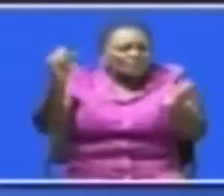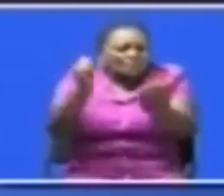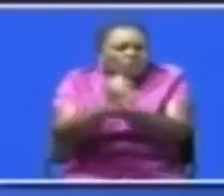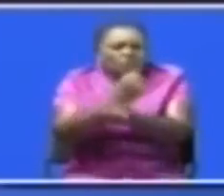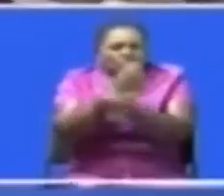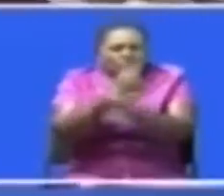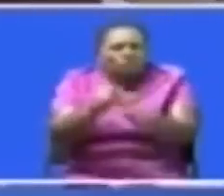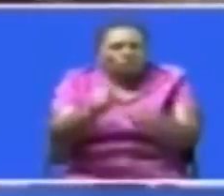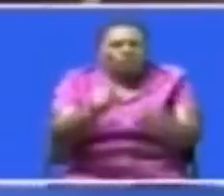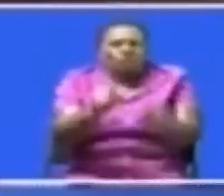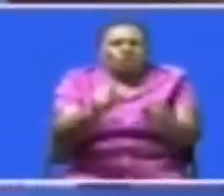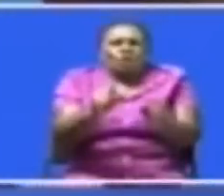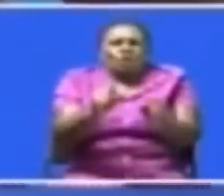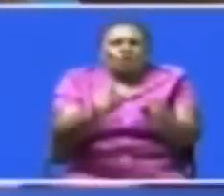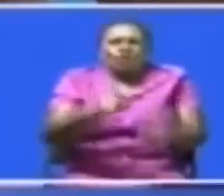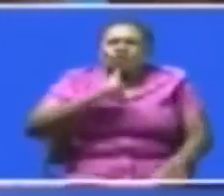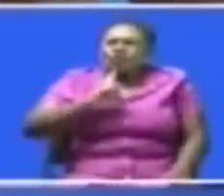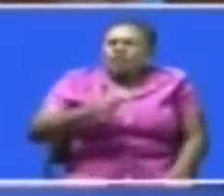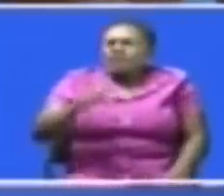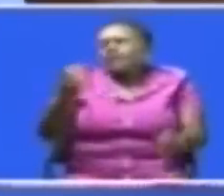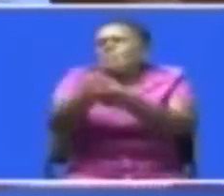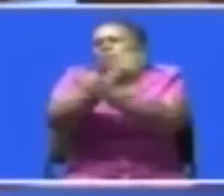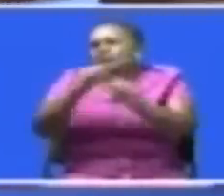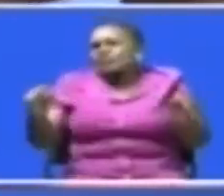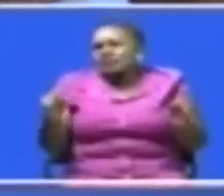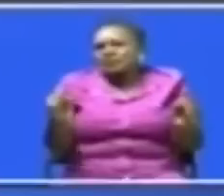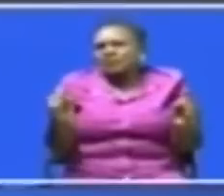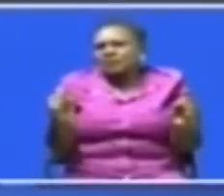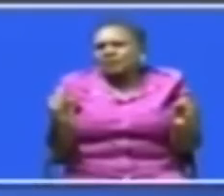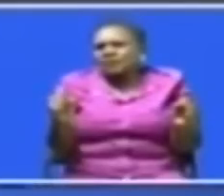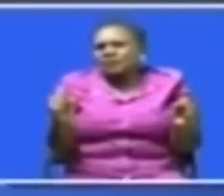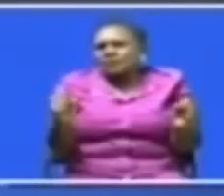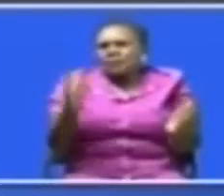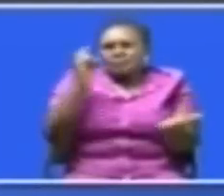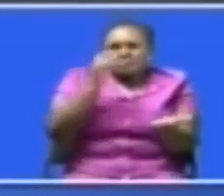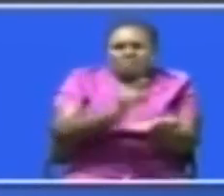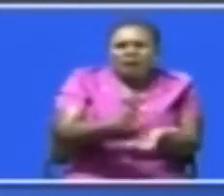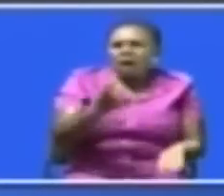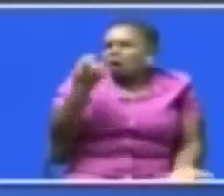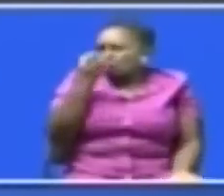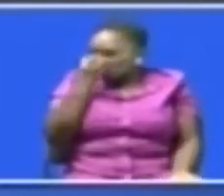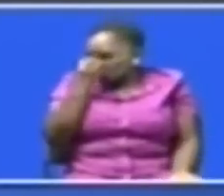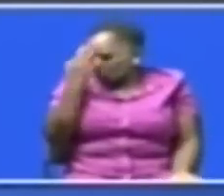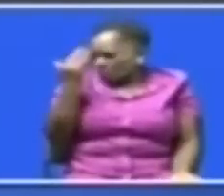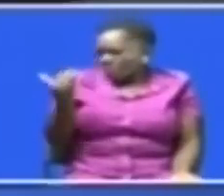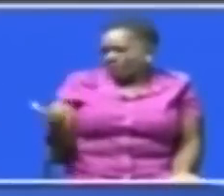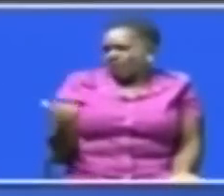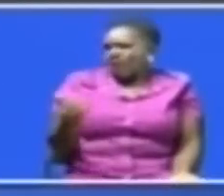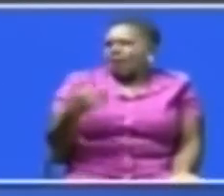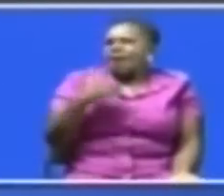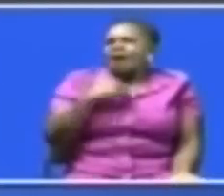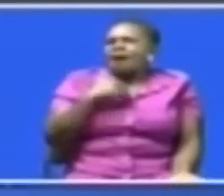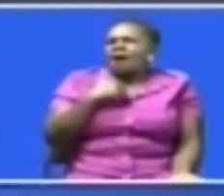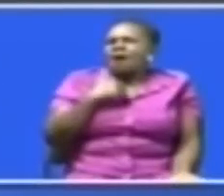have the guts to threaten the President. To be able to dismiss Ruto, because we even have